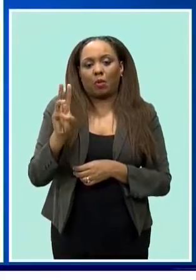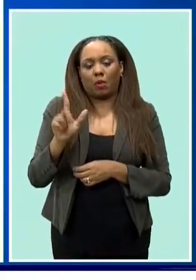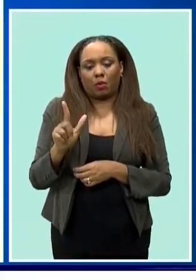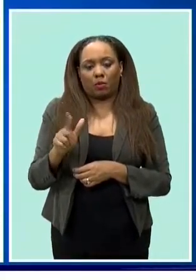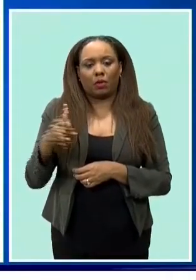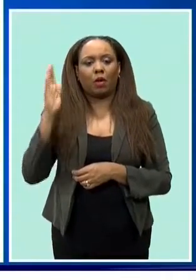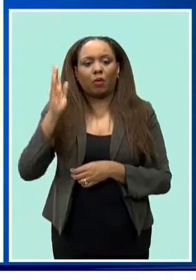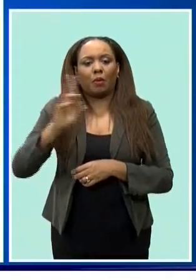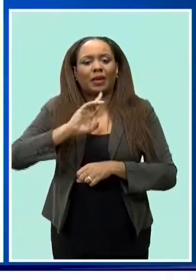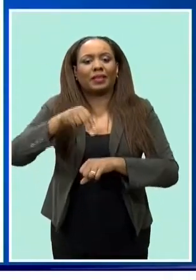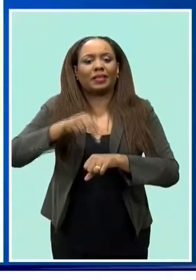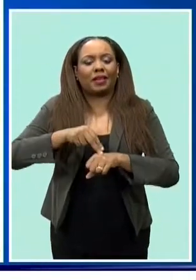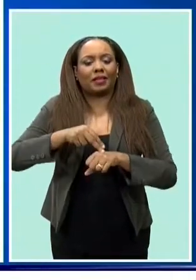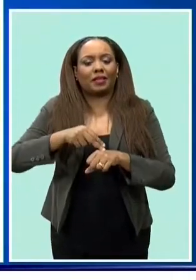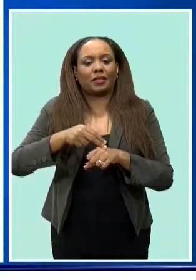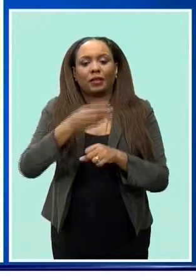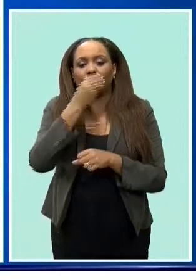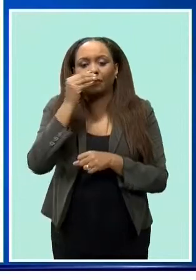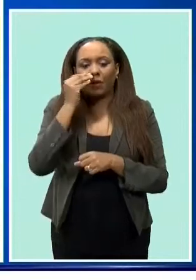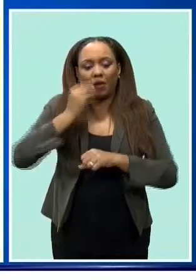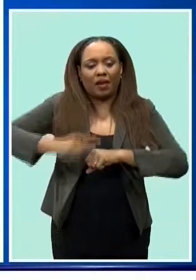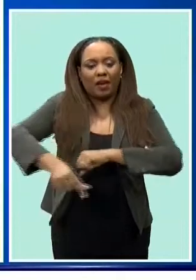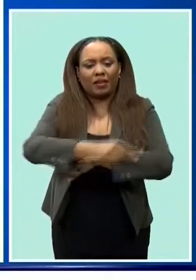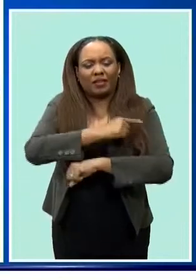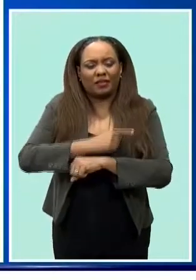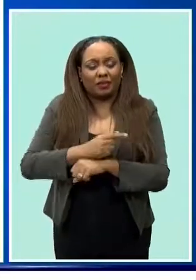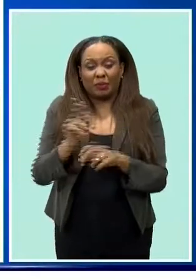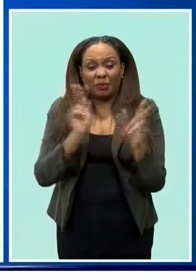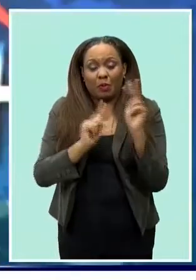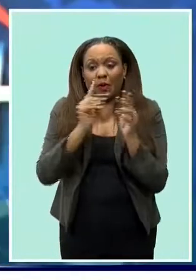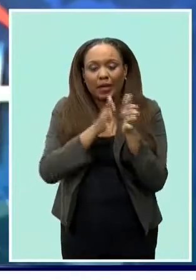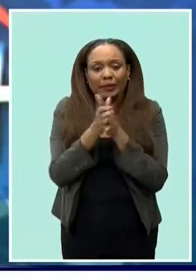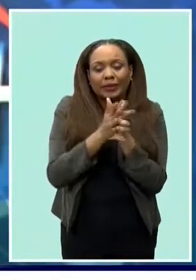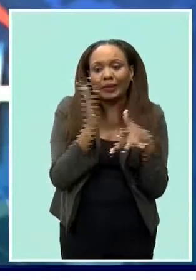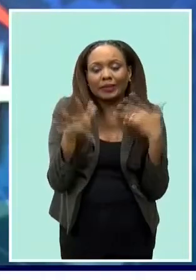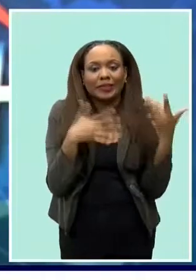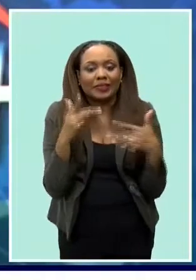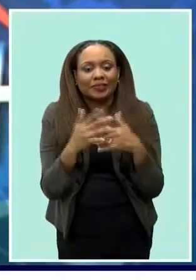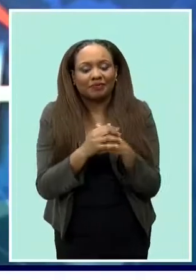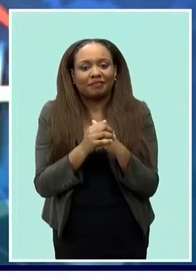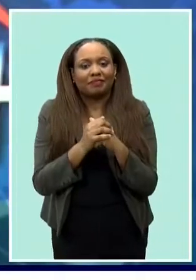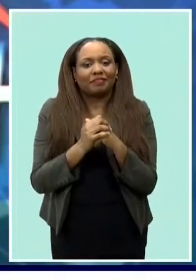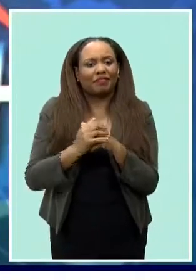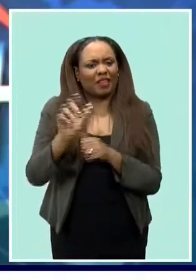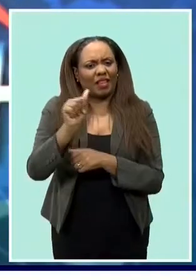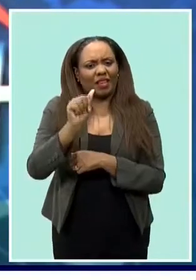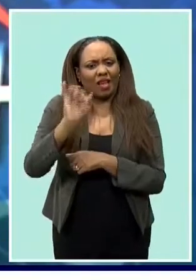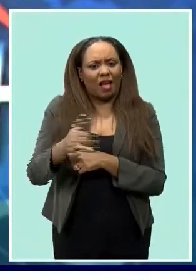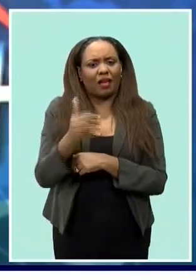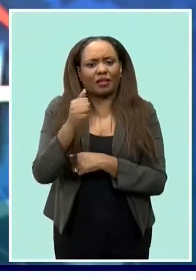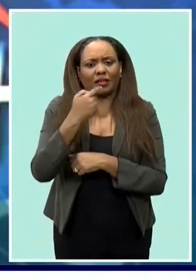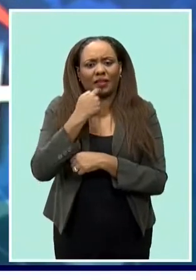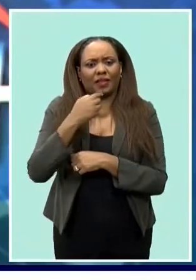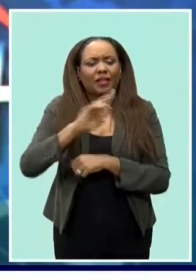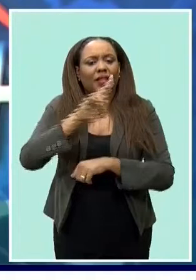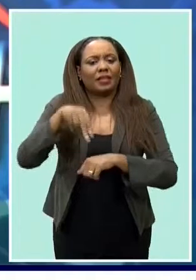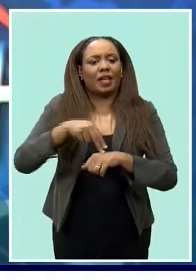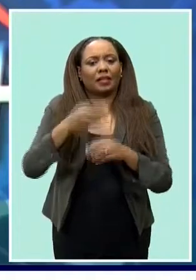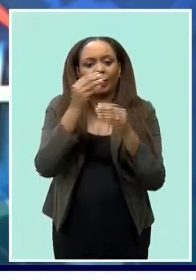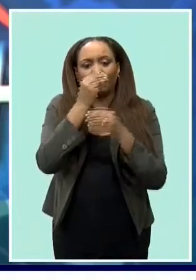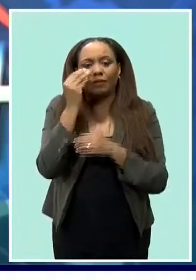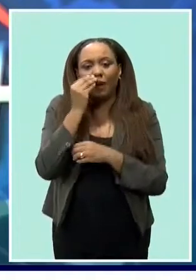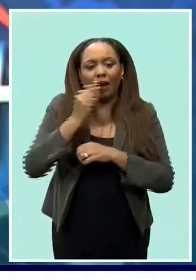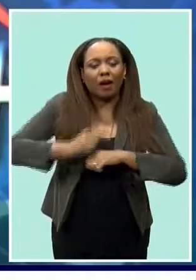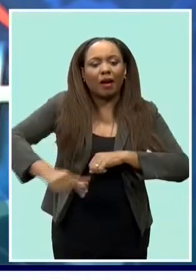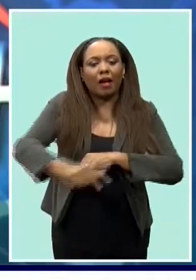fantastic performance. These guys and girls are right now pumped. You can see it, right, you know? AJA says the National Botanical Gardens is evolving and could